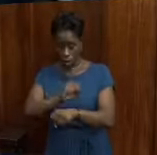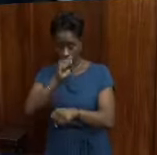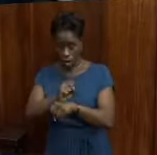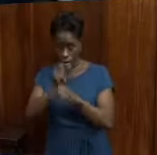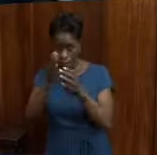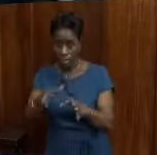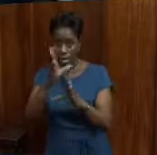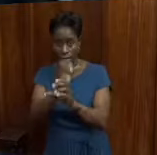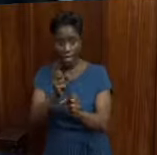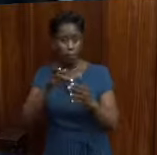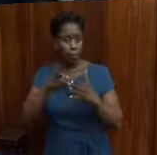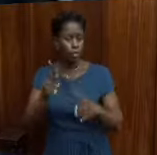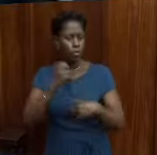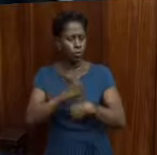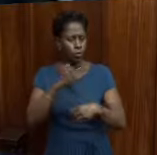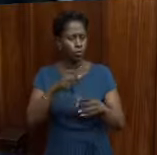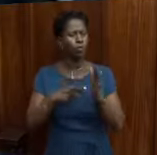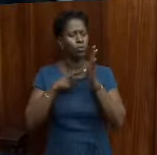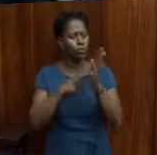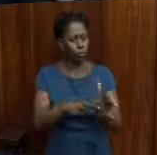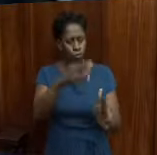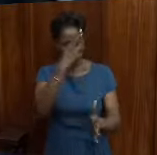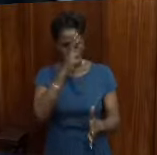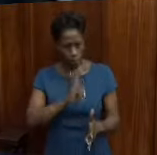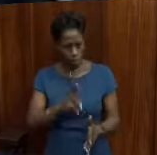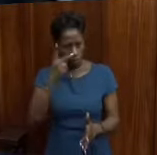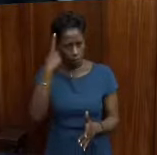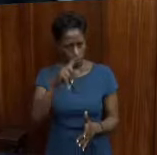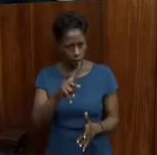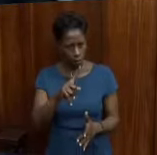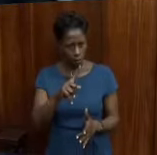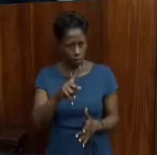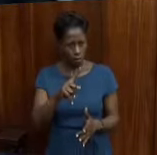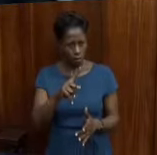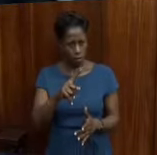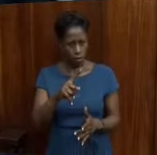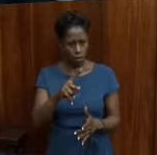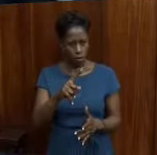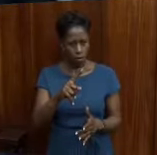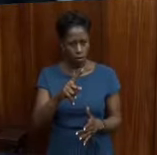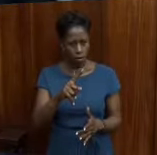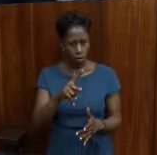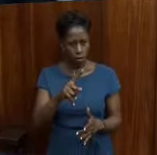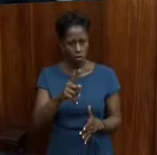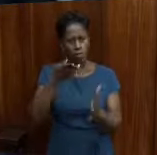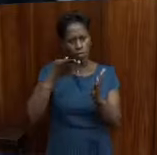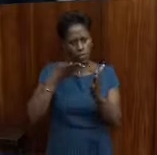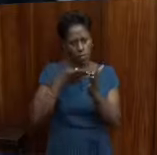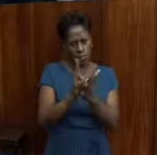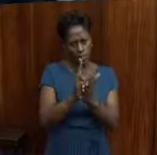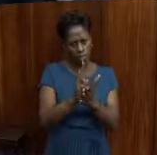as a demonstration of respect for the welfare and dignity of the less